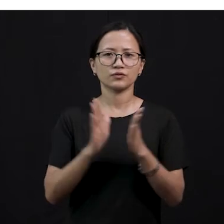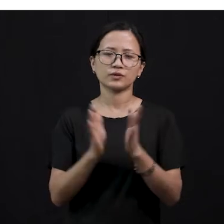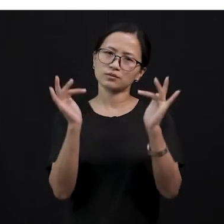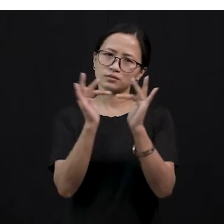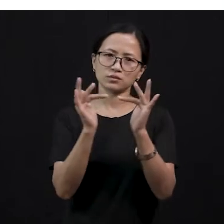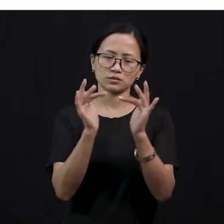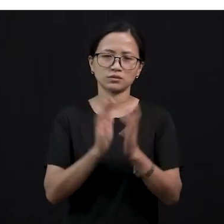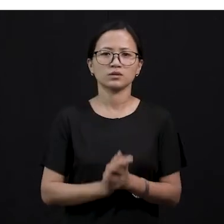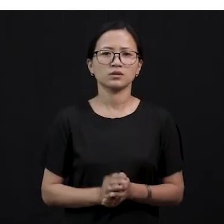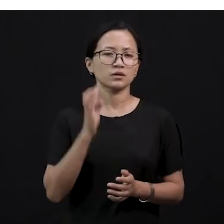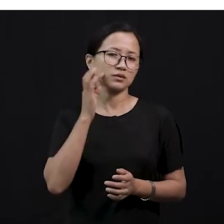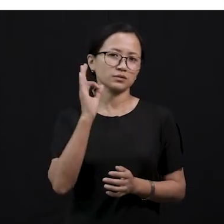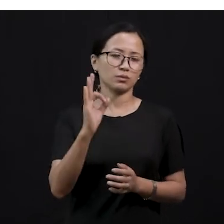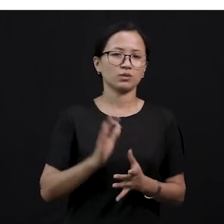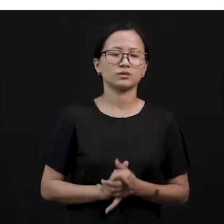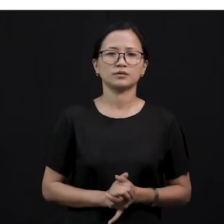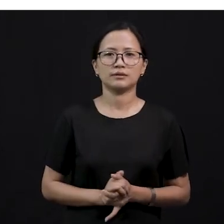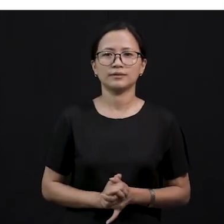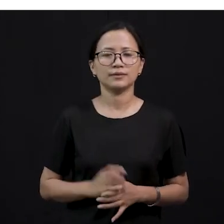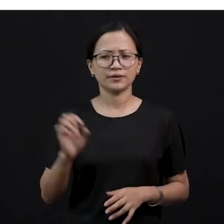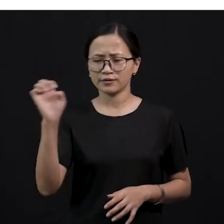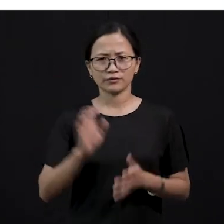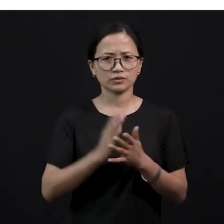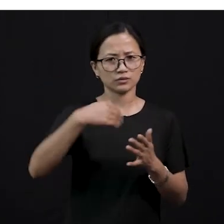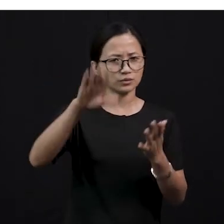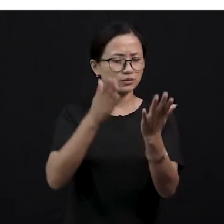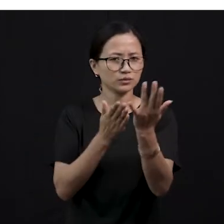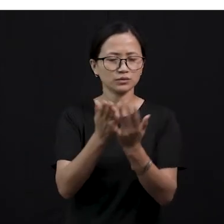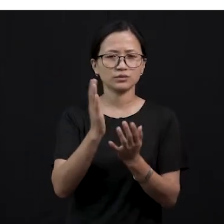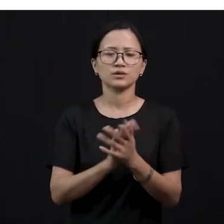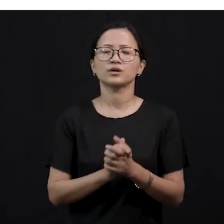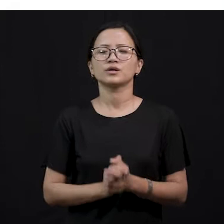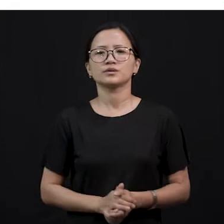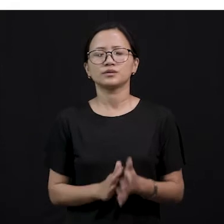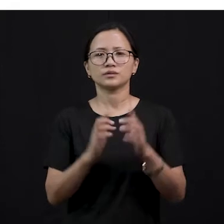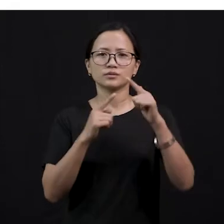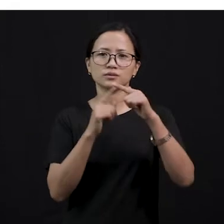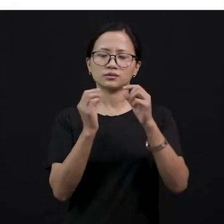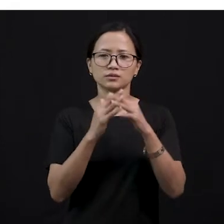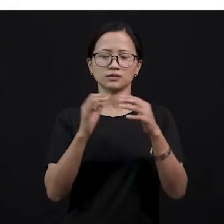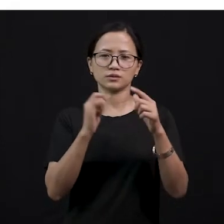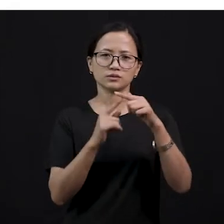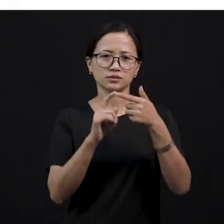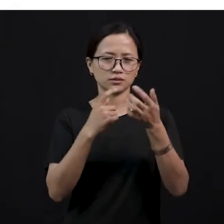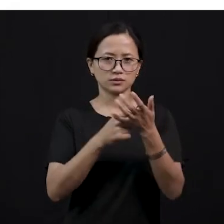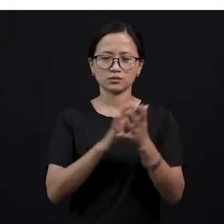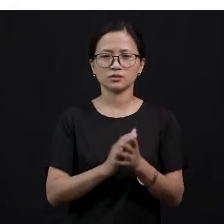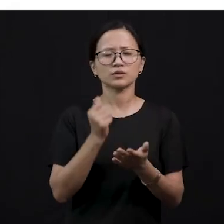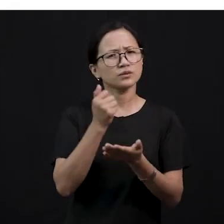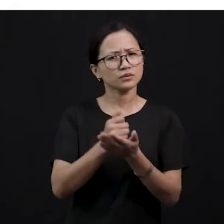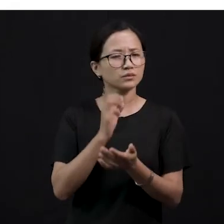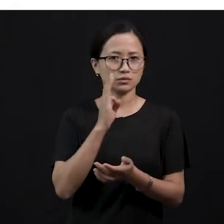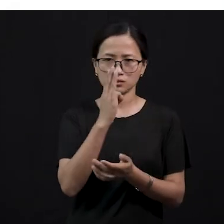why internet is important. So if you ever go through Twitter when you are an adult, you would see that there